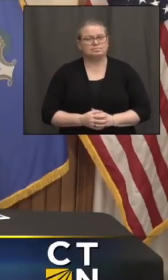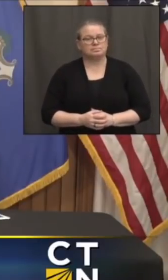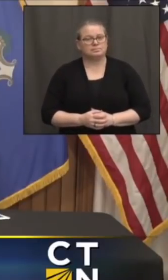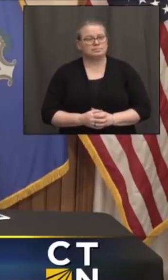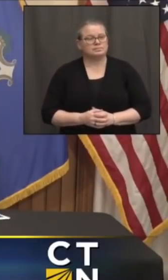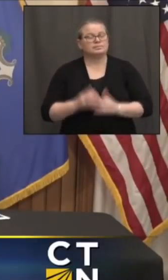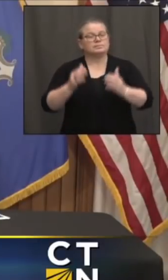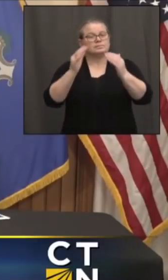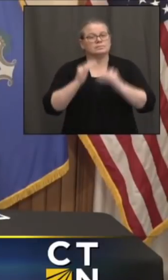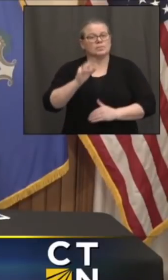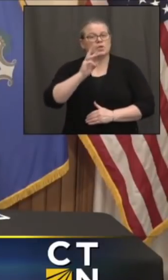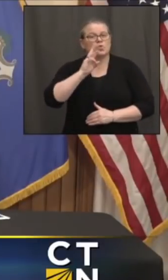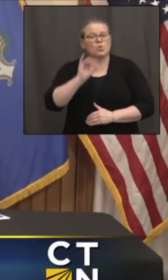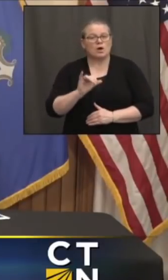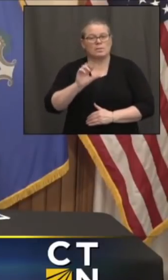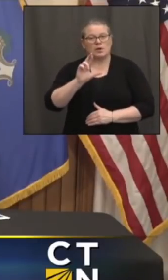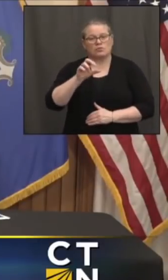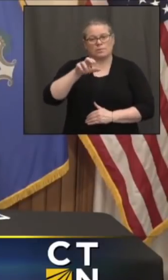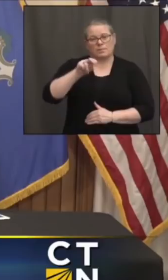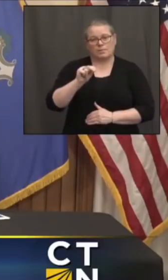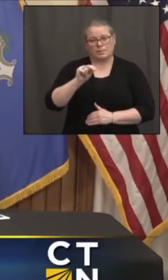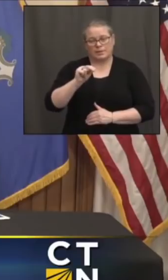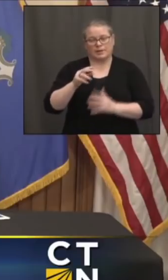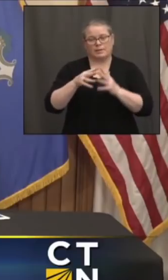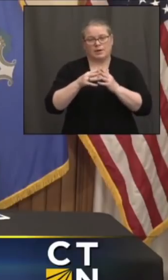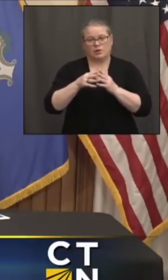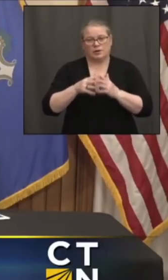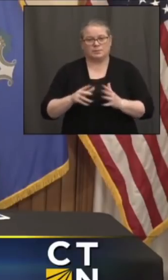The Waterbury Republican American.